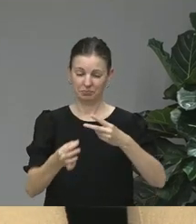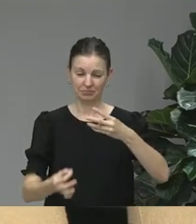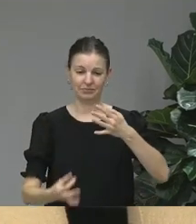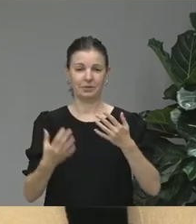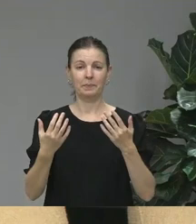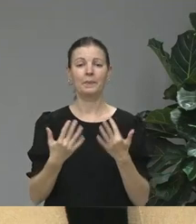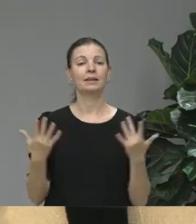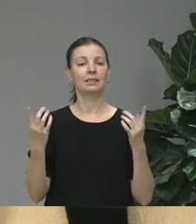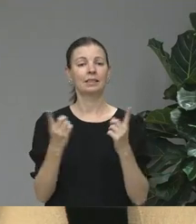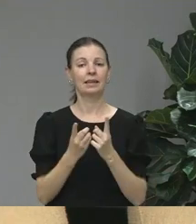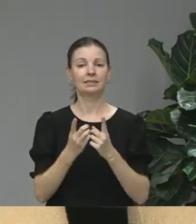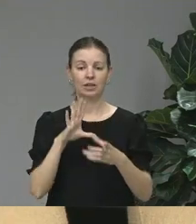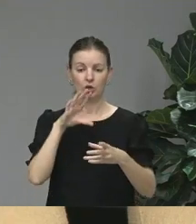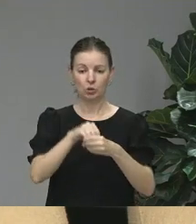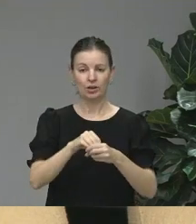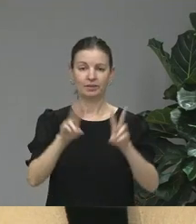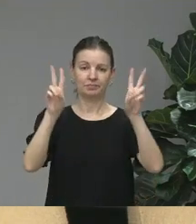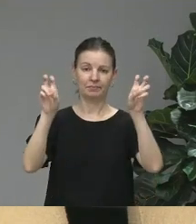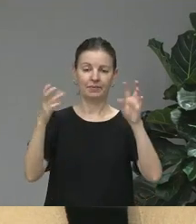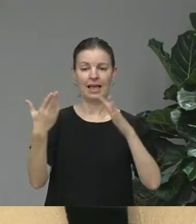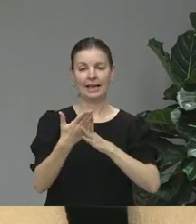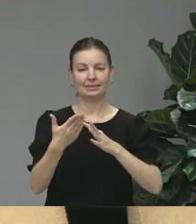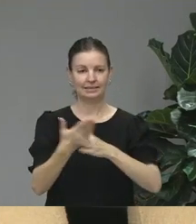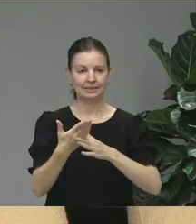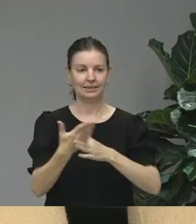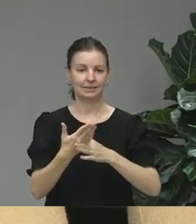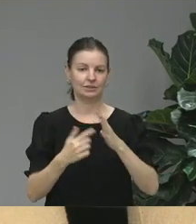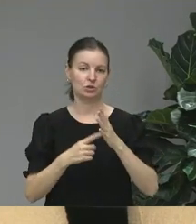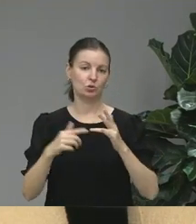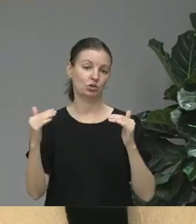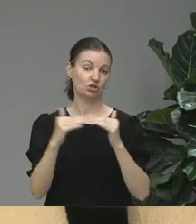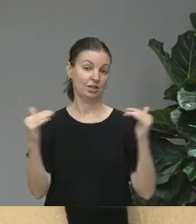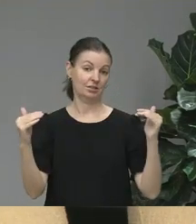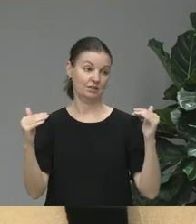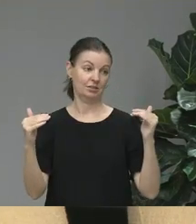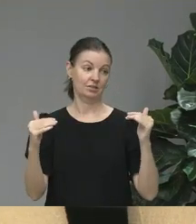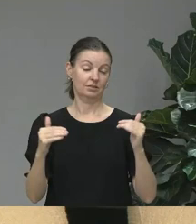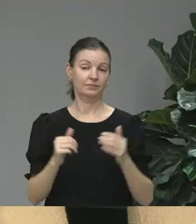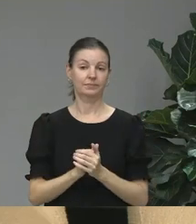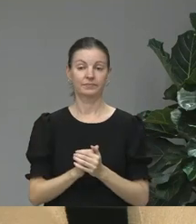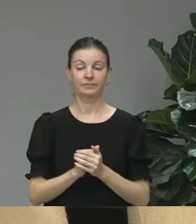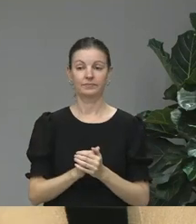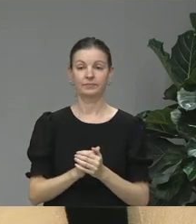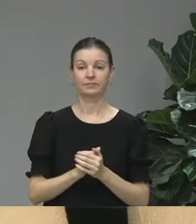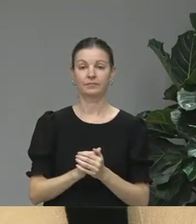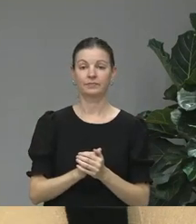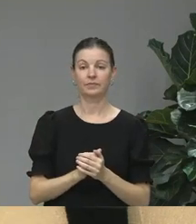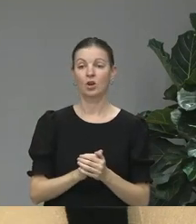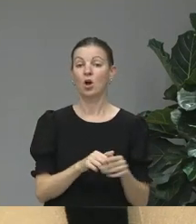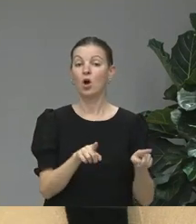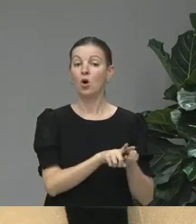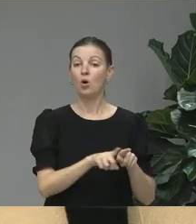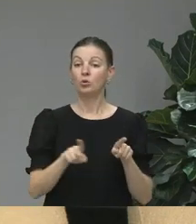the access to justice that requires a focus on what amounts to equal access to justice. There is